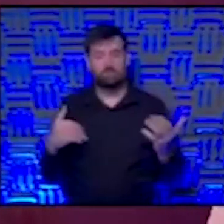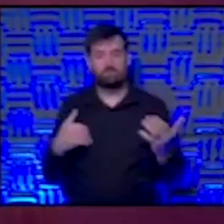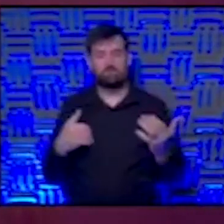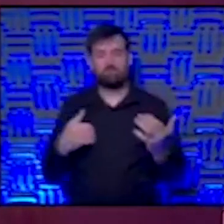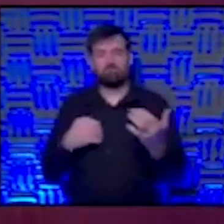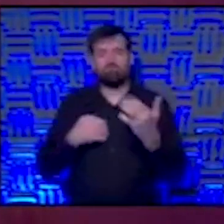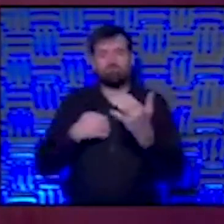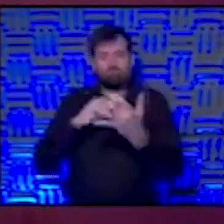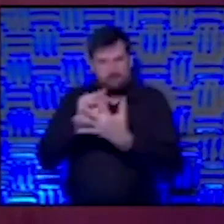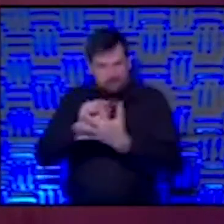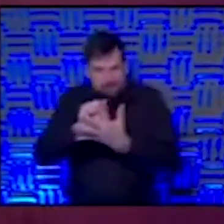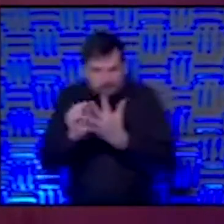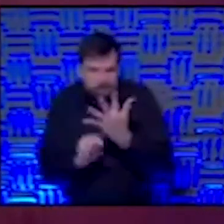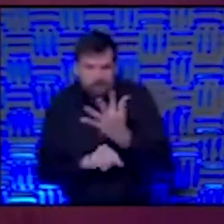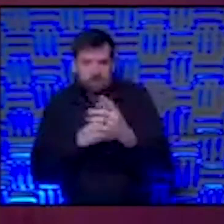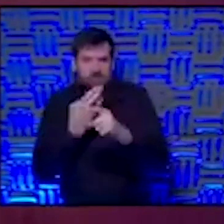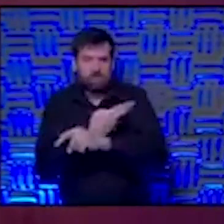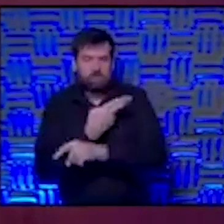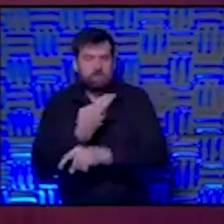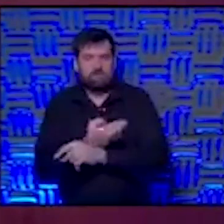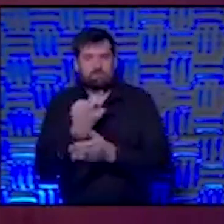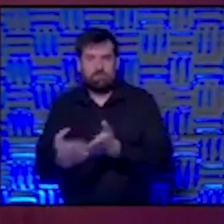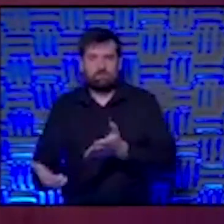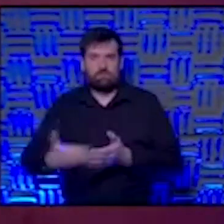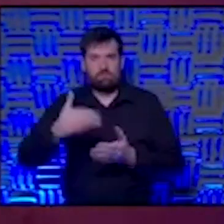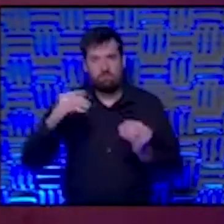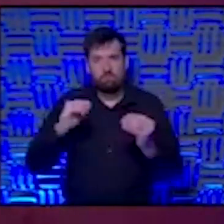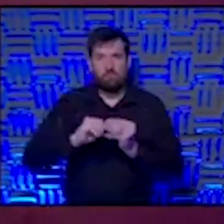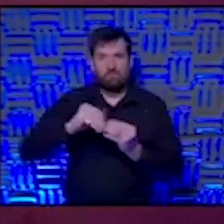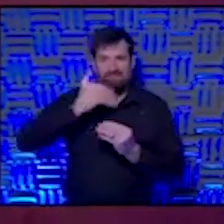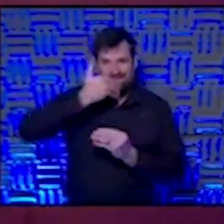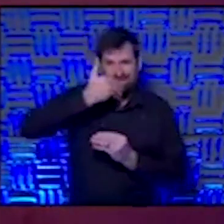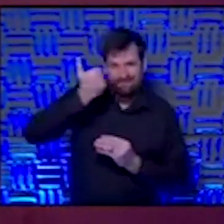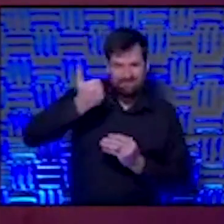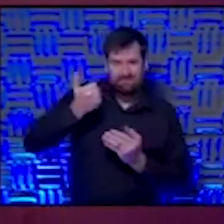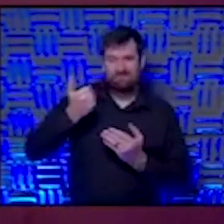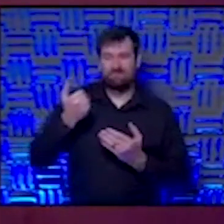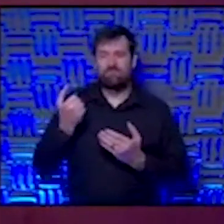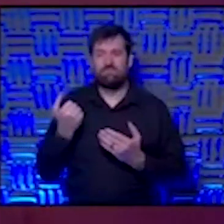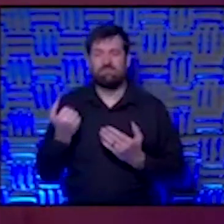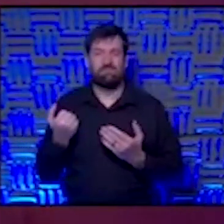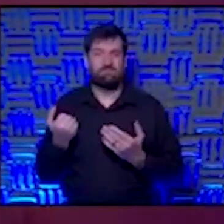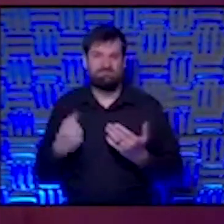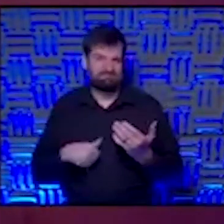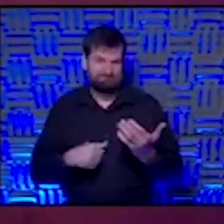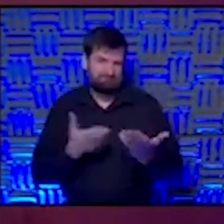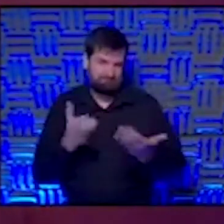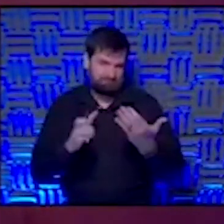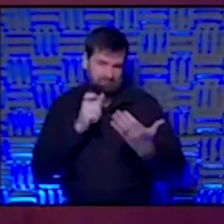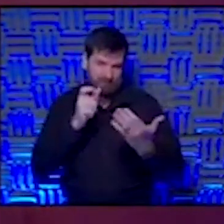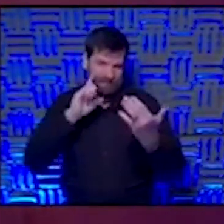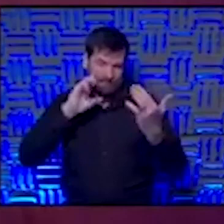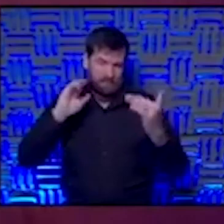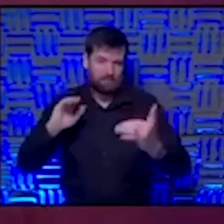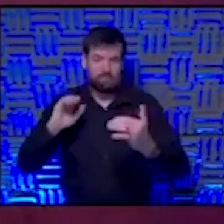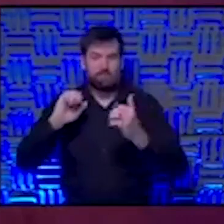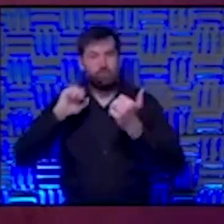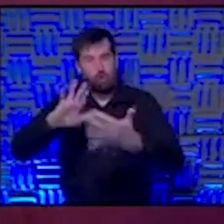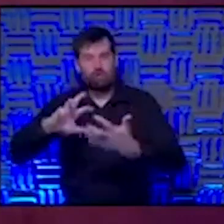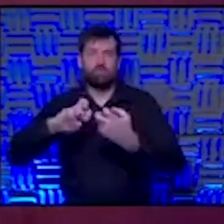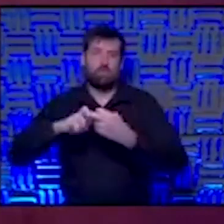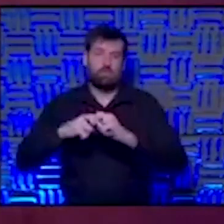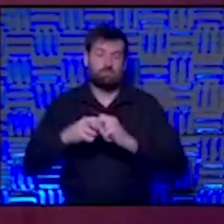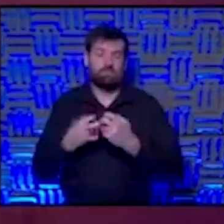of their resources to remain as healthy as they are, and something that is something that we wouldn't expect to cause long-term